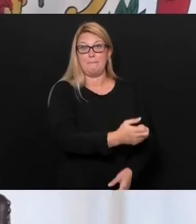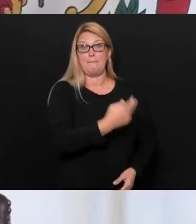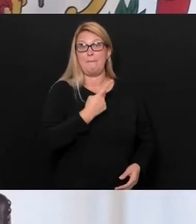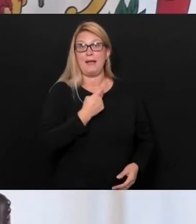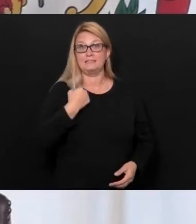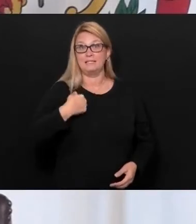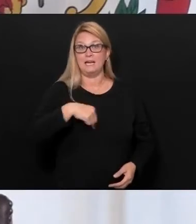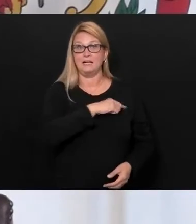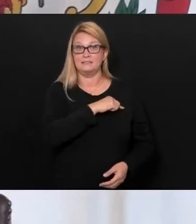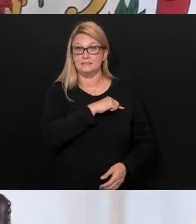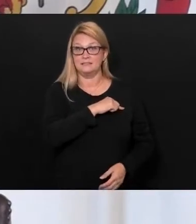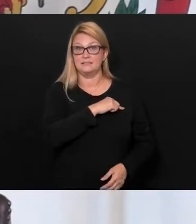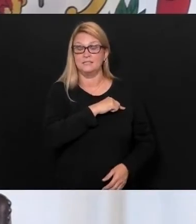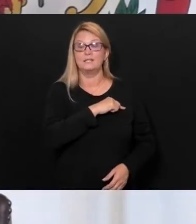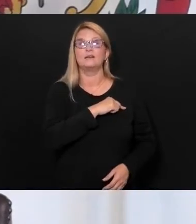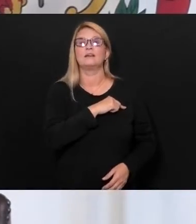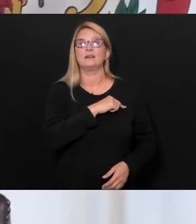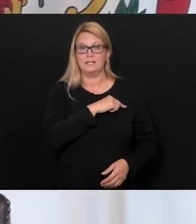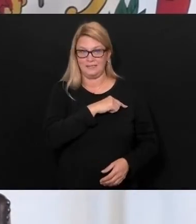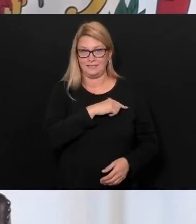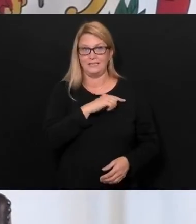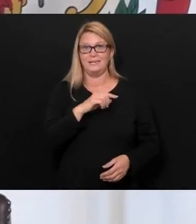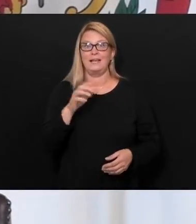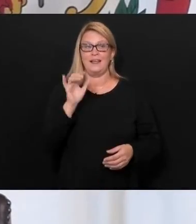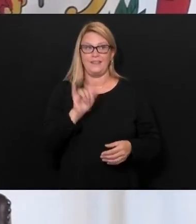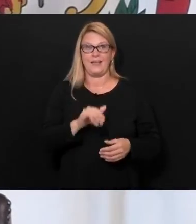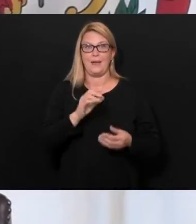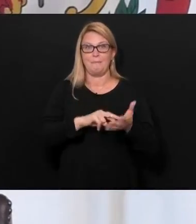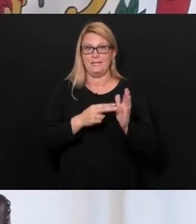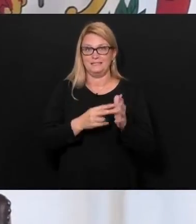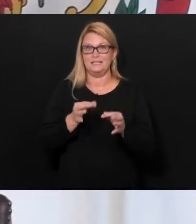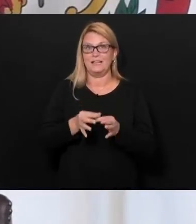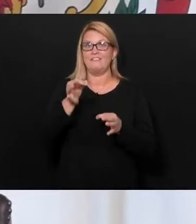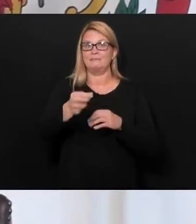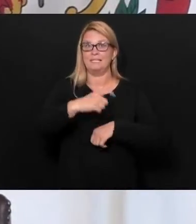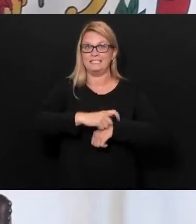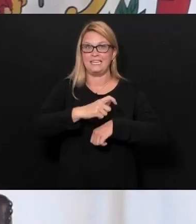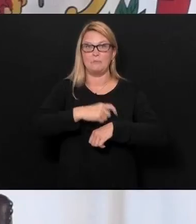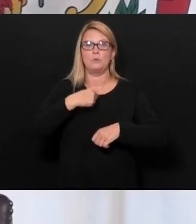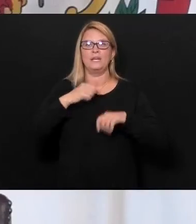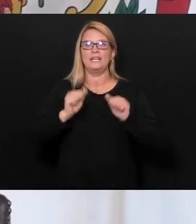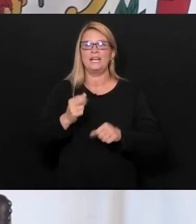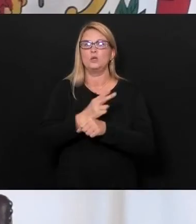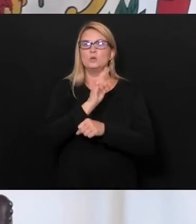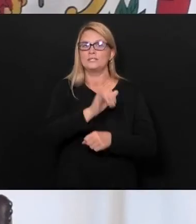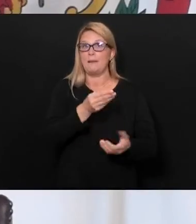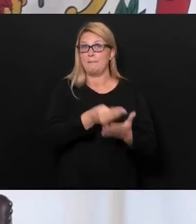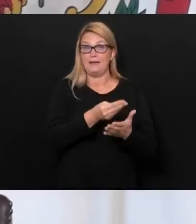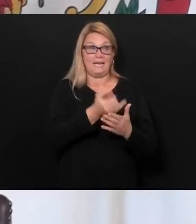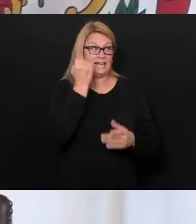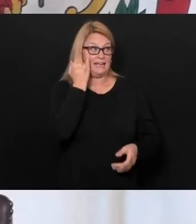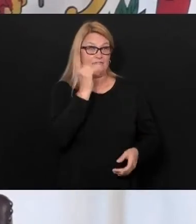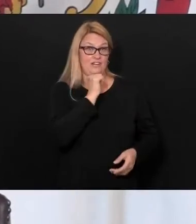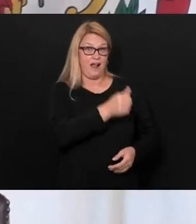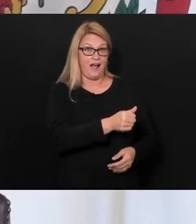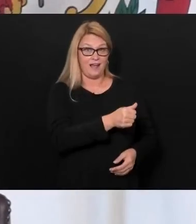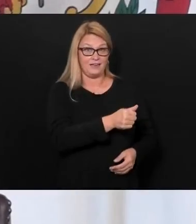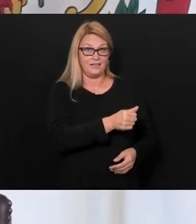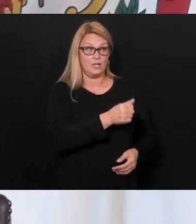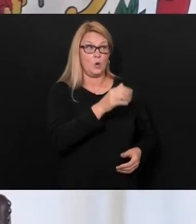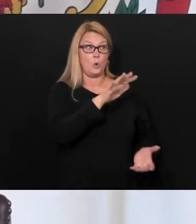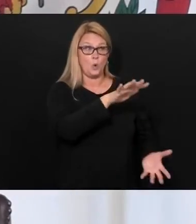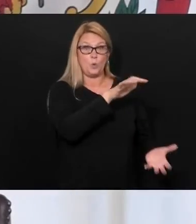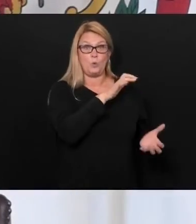And from that standpoint, then they will absolutely give us extended time to spend that money. But if they don't, we have set